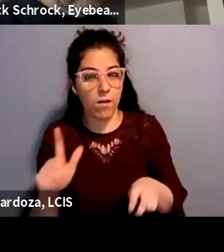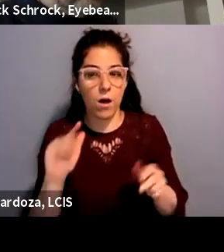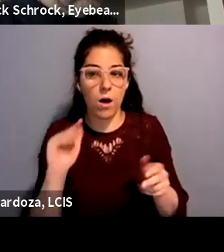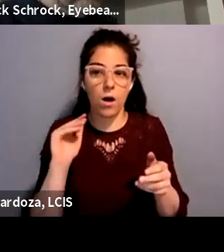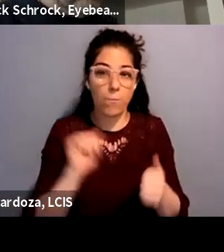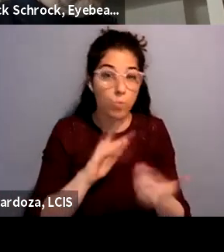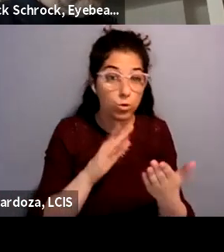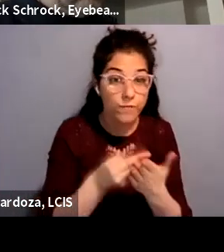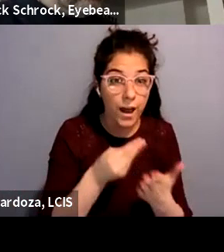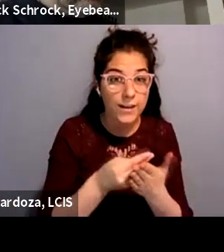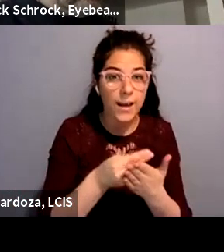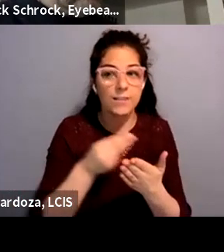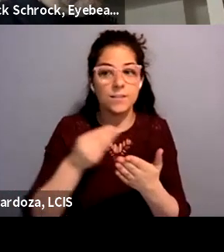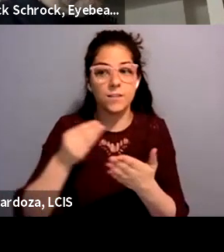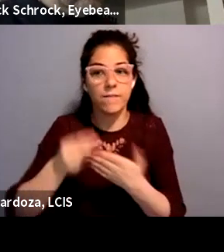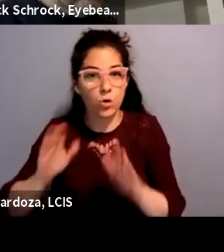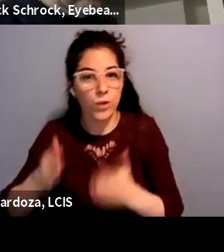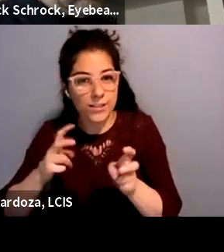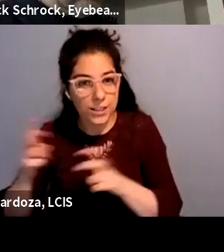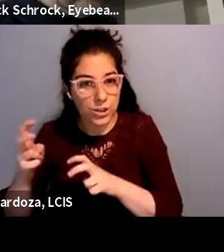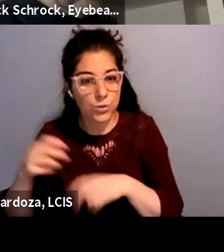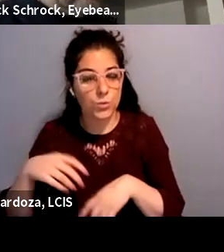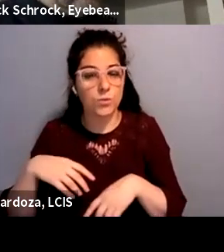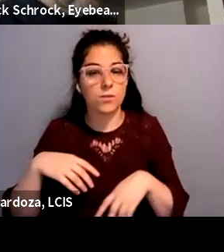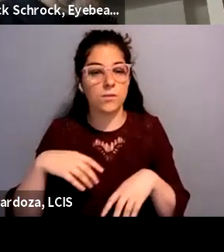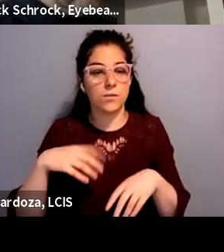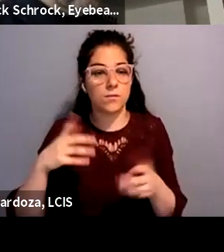finance and fundraising issues.